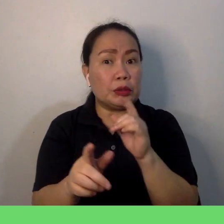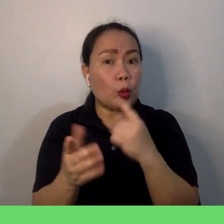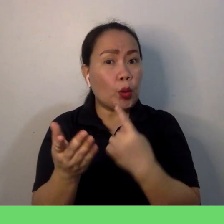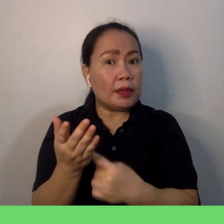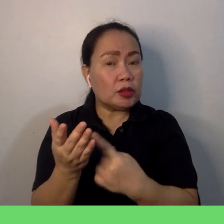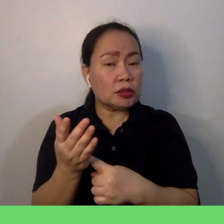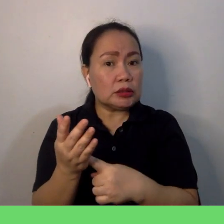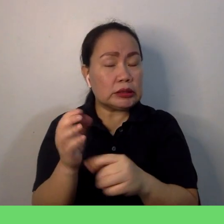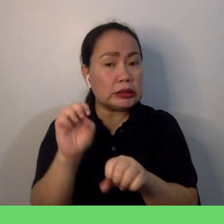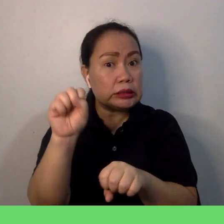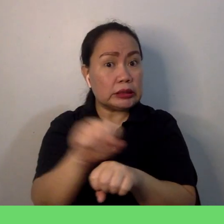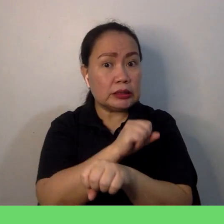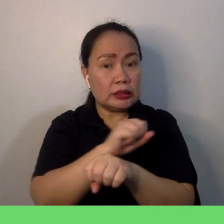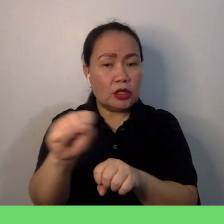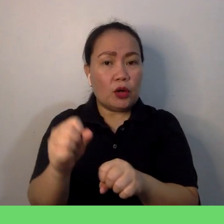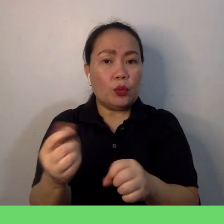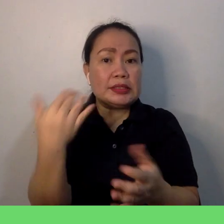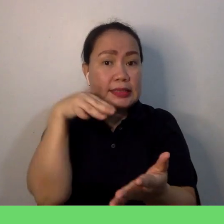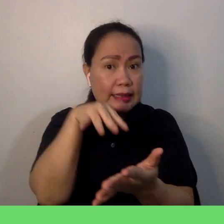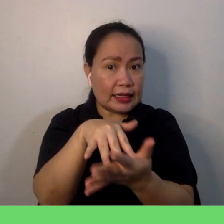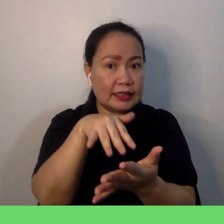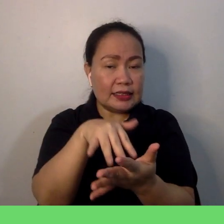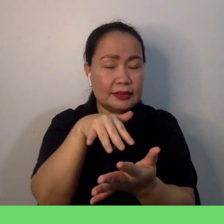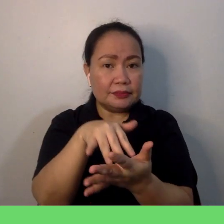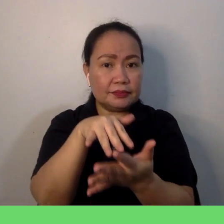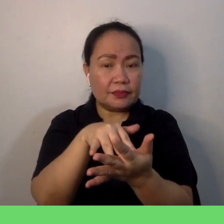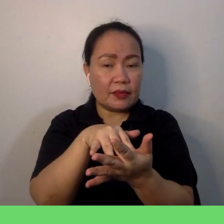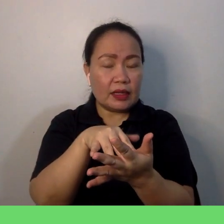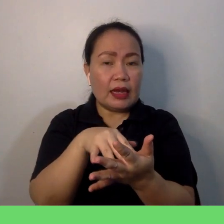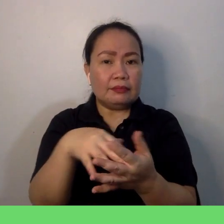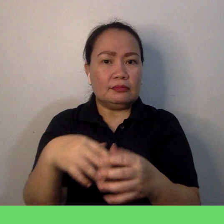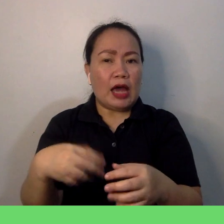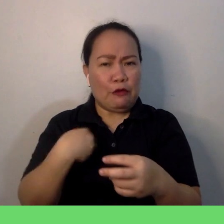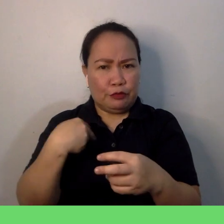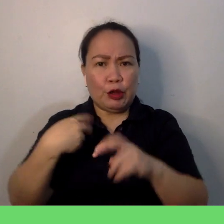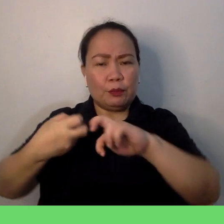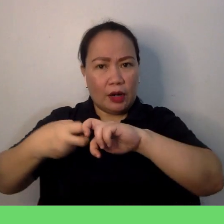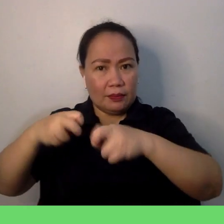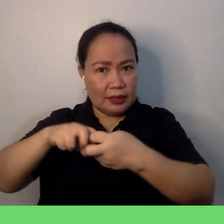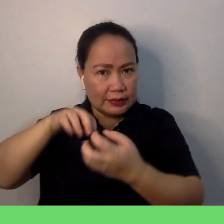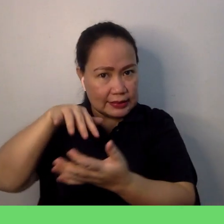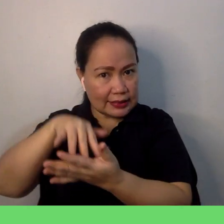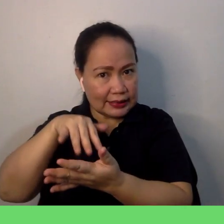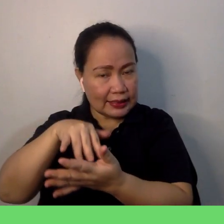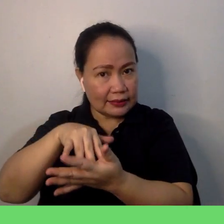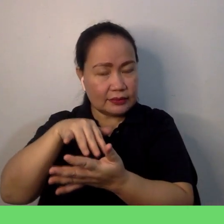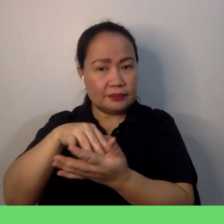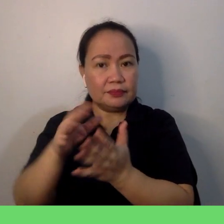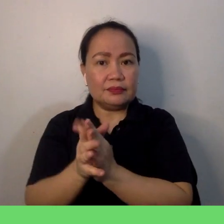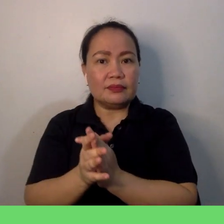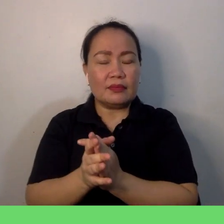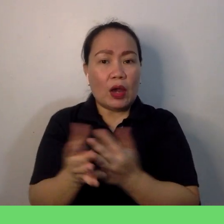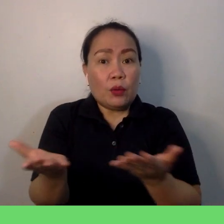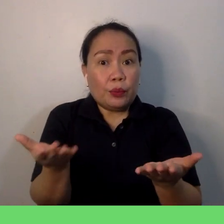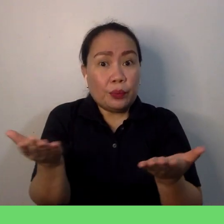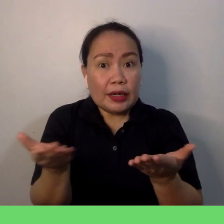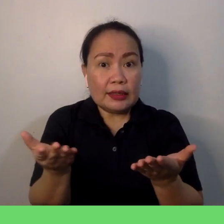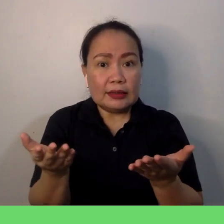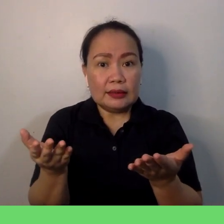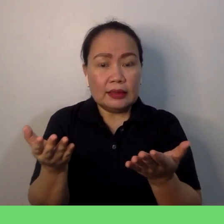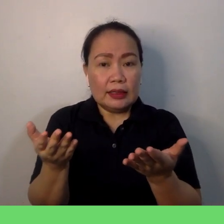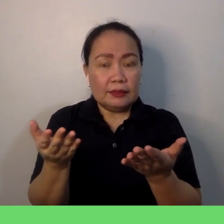is where we are studying. Meron tayong problem na pag-aaralan natin na kung saan we will